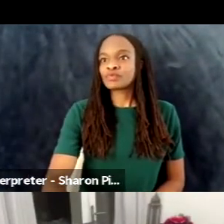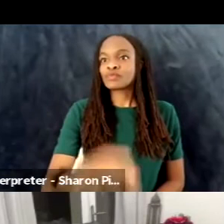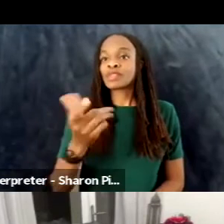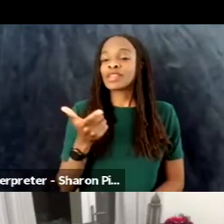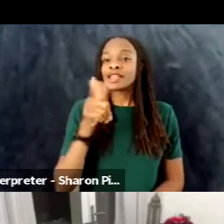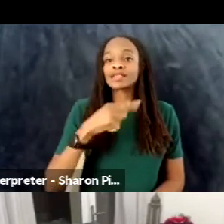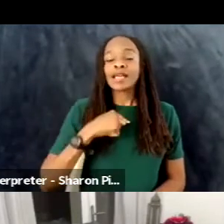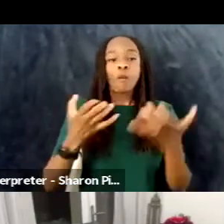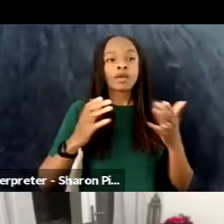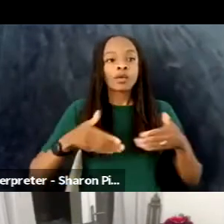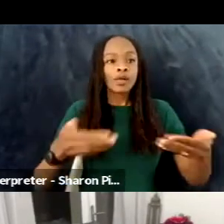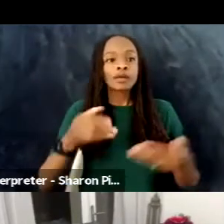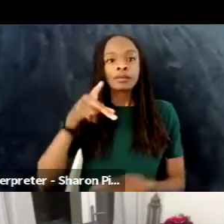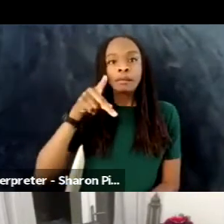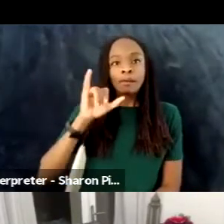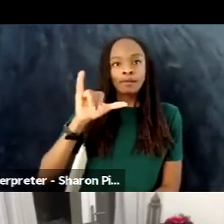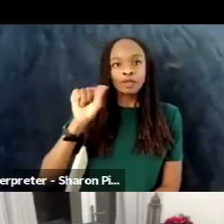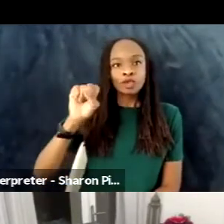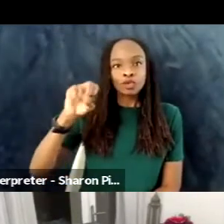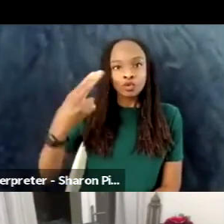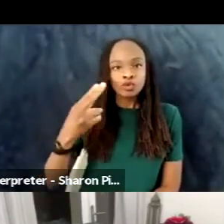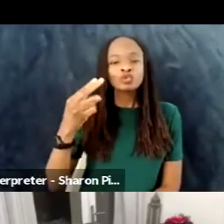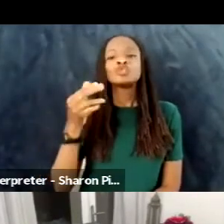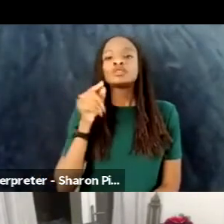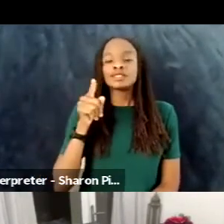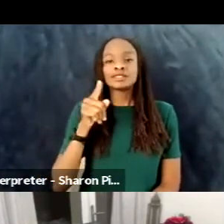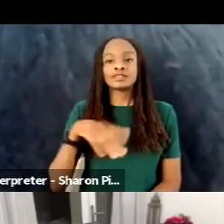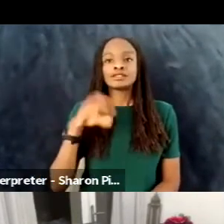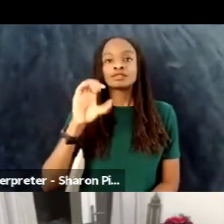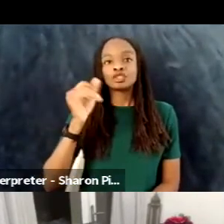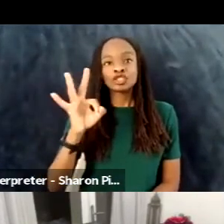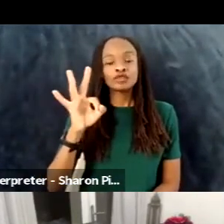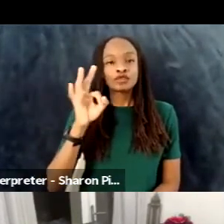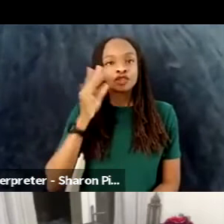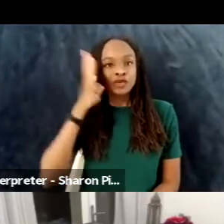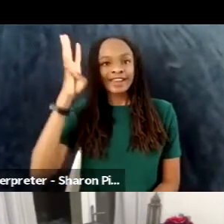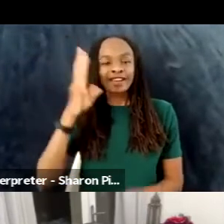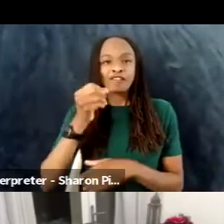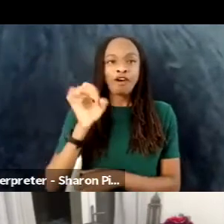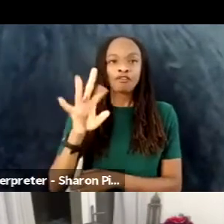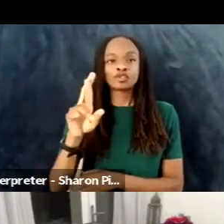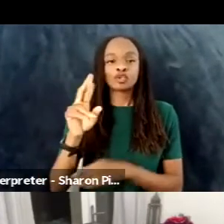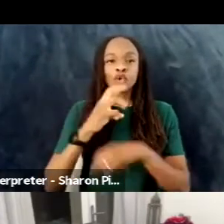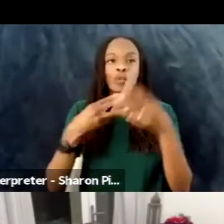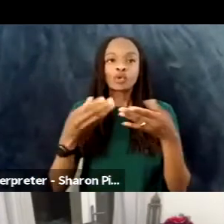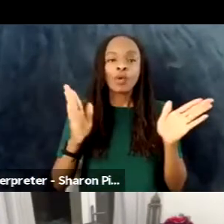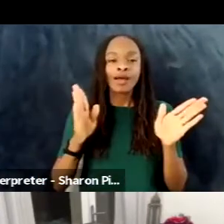welcome Piyush Pandey, the Chief Creative Officer Worldwide and Executive Chairman,